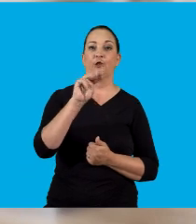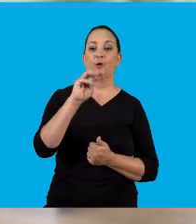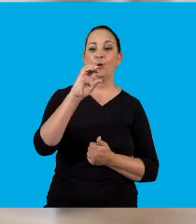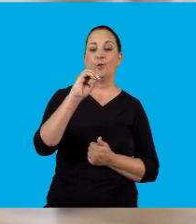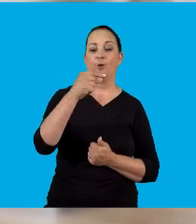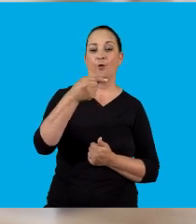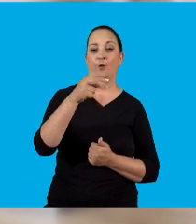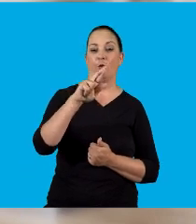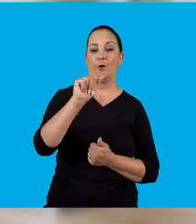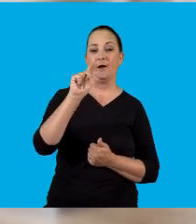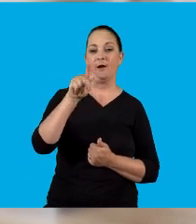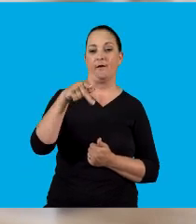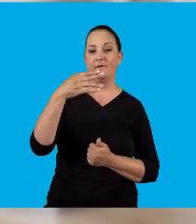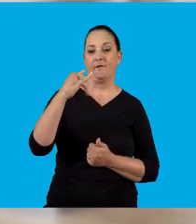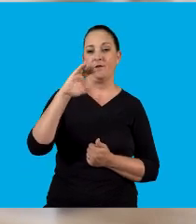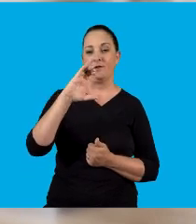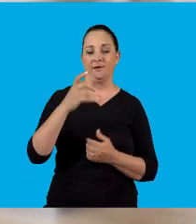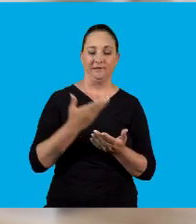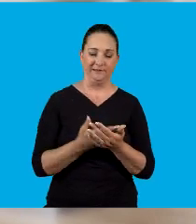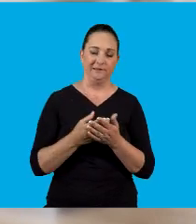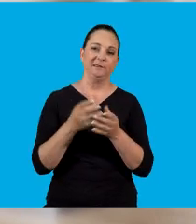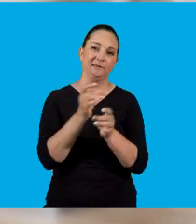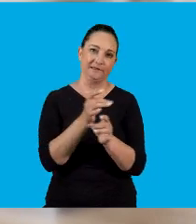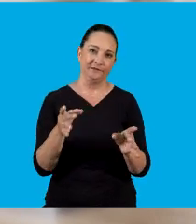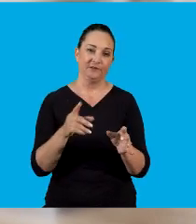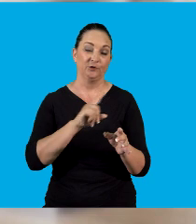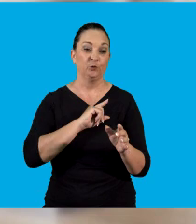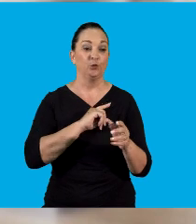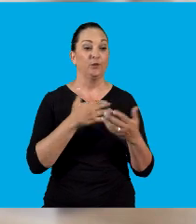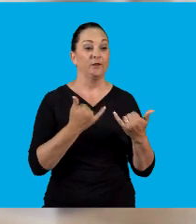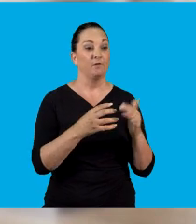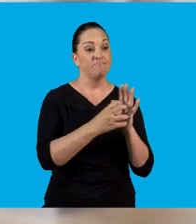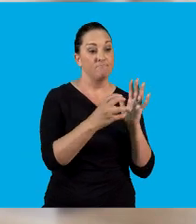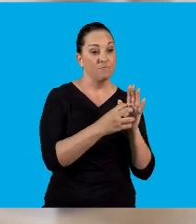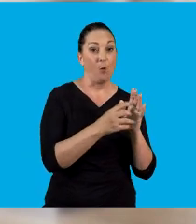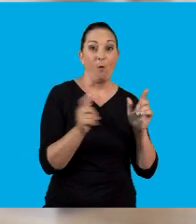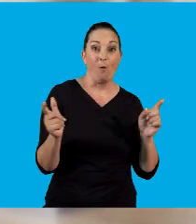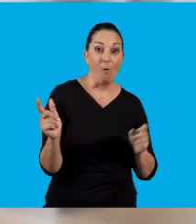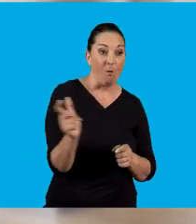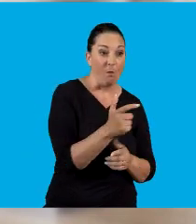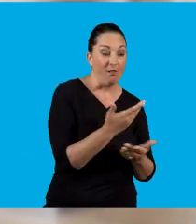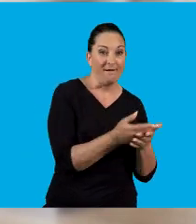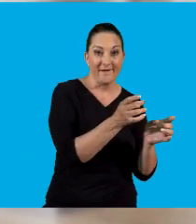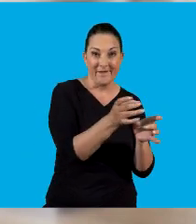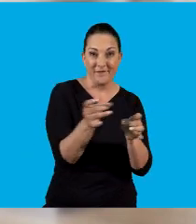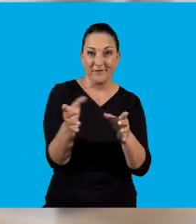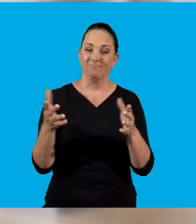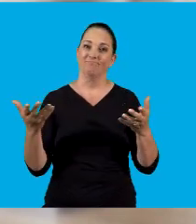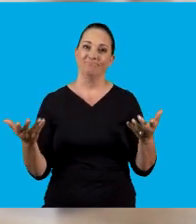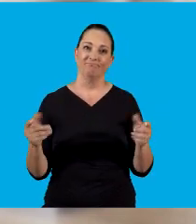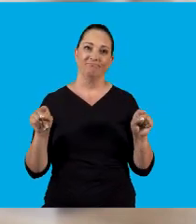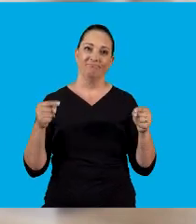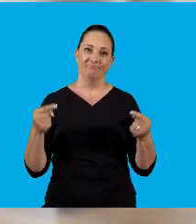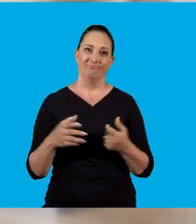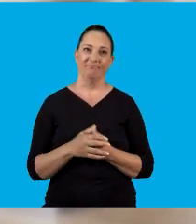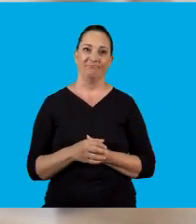and socio-cultural issues, then it affects us as businesses, because our marketing strategy cannot cater for all consumers. So it becomes a challenge